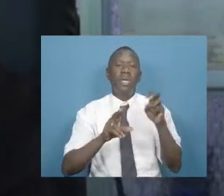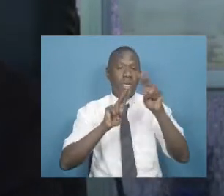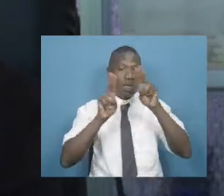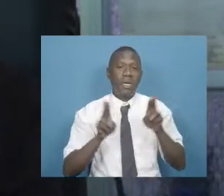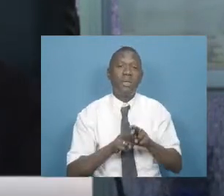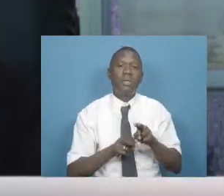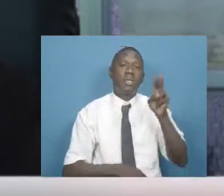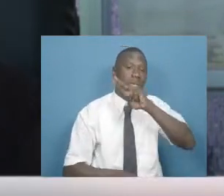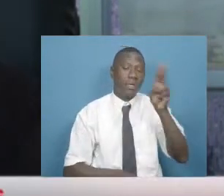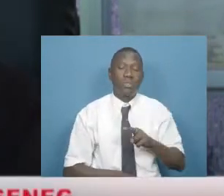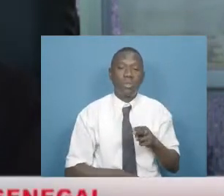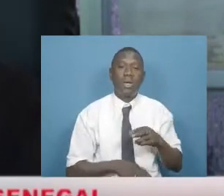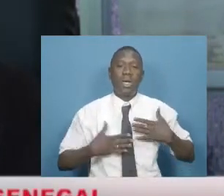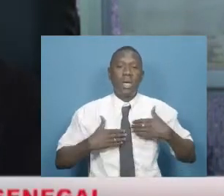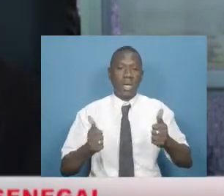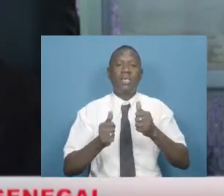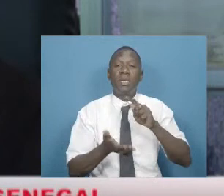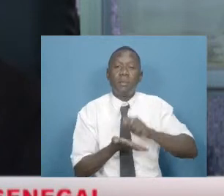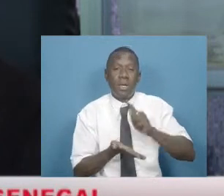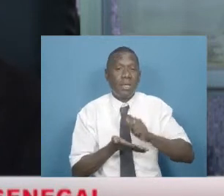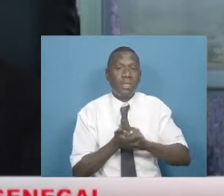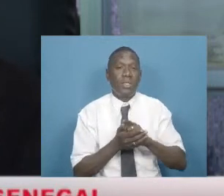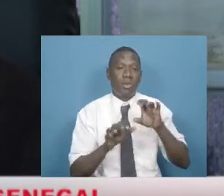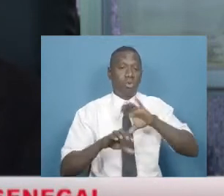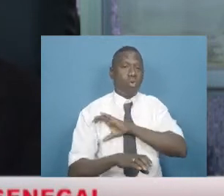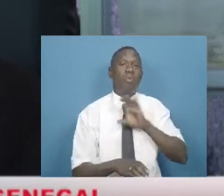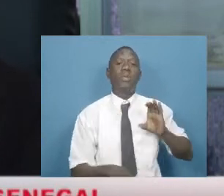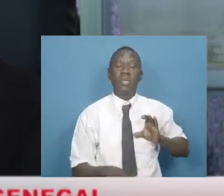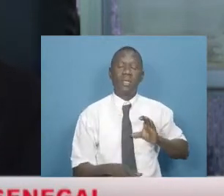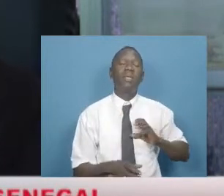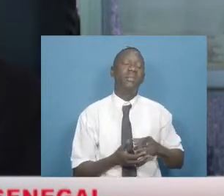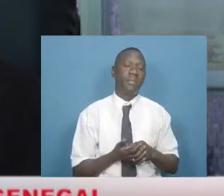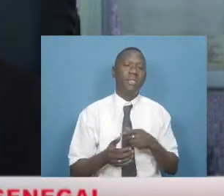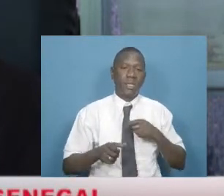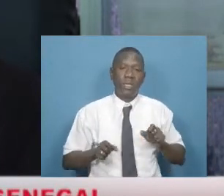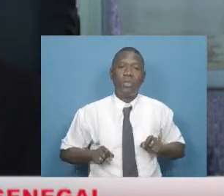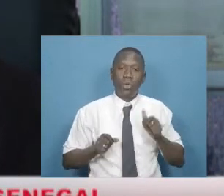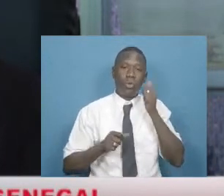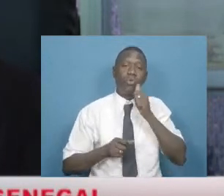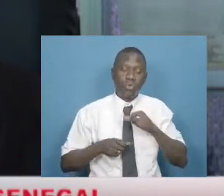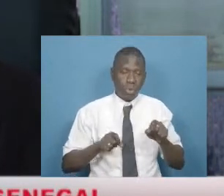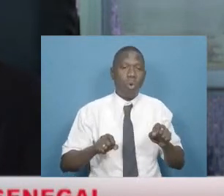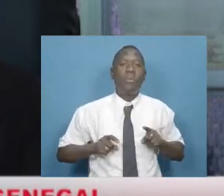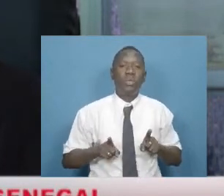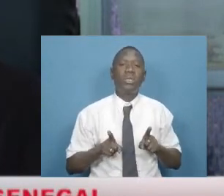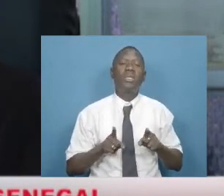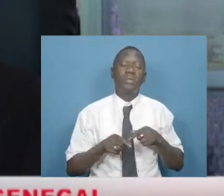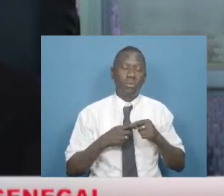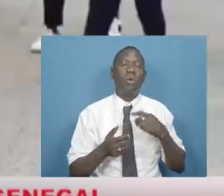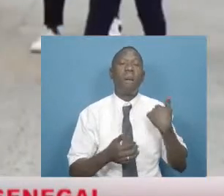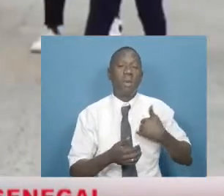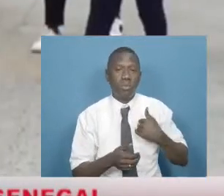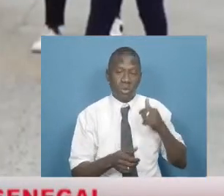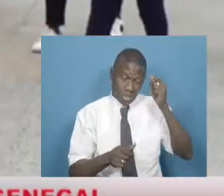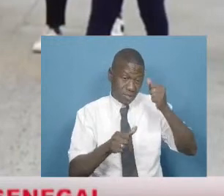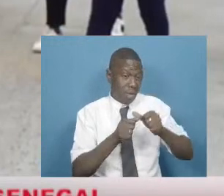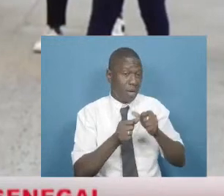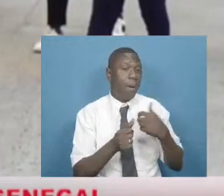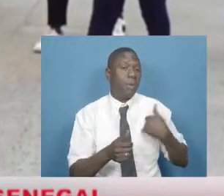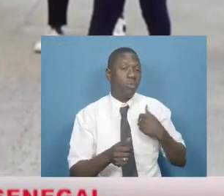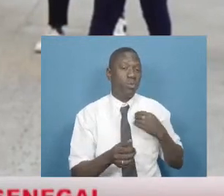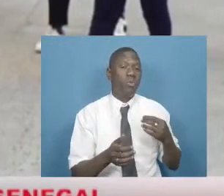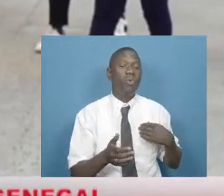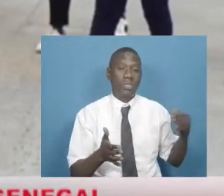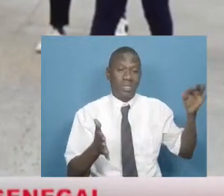Emergency Response Committee. Director Ndiaye used the opportunity to remind those intending to travel to the Gambia to follow